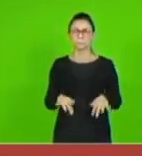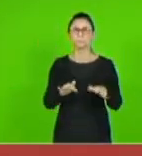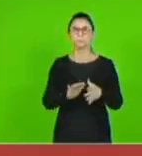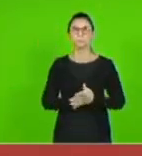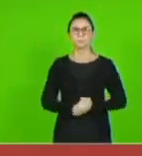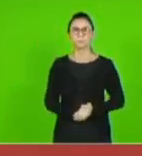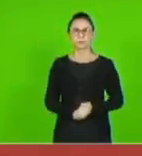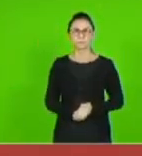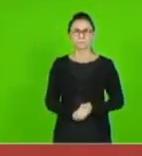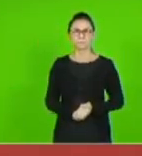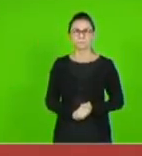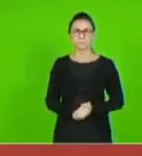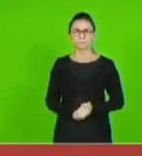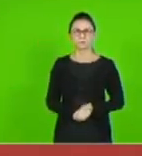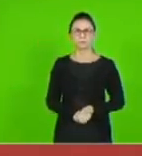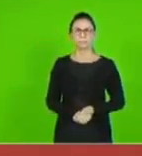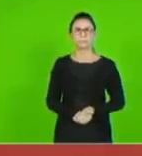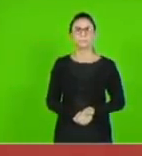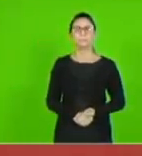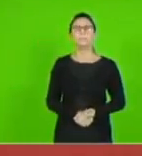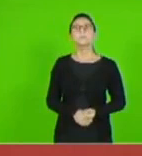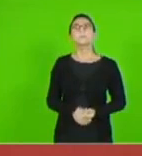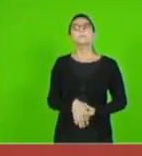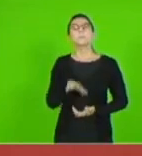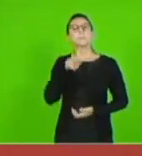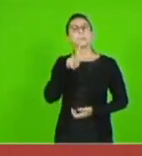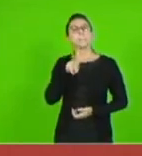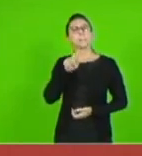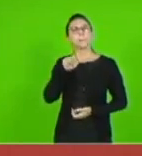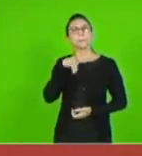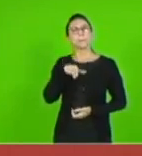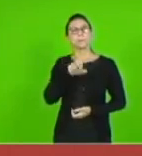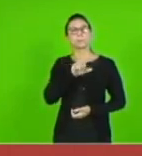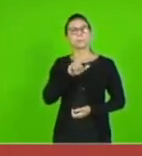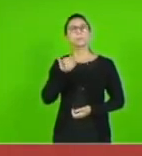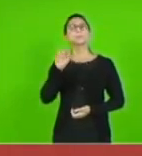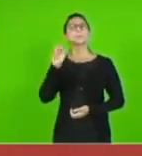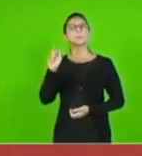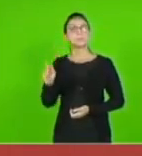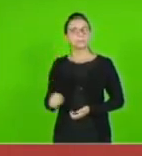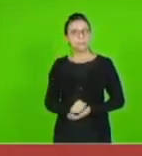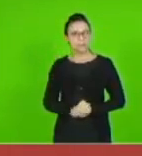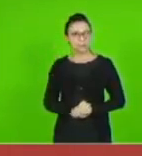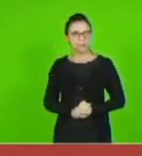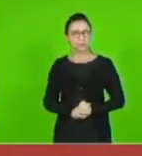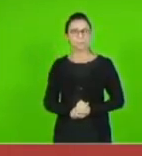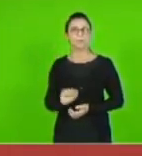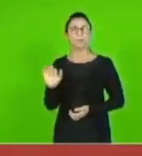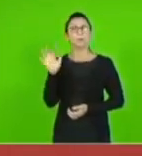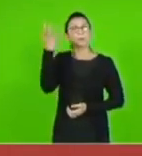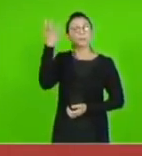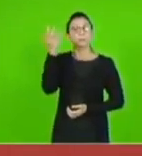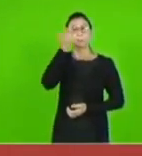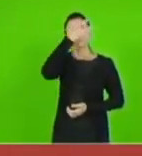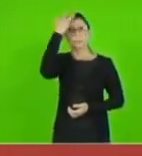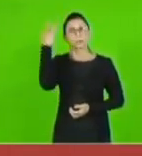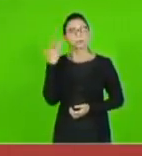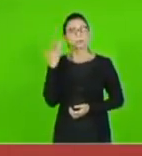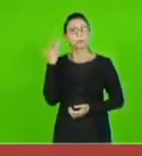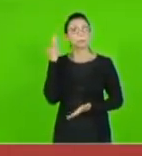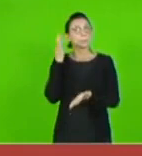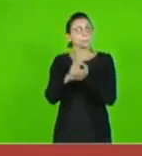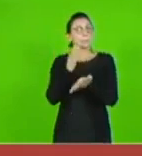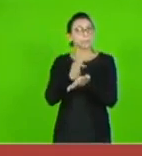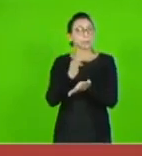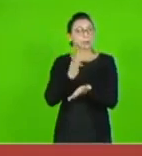And Kronos is the time of the Lord. We have to be aware that everything that's happening is the